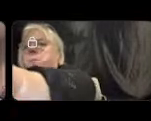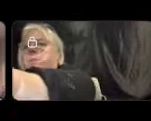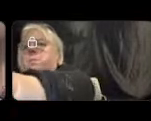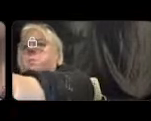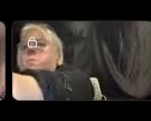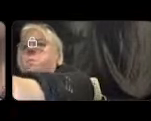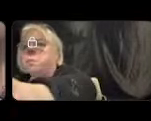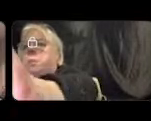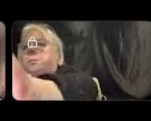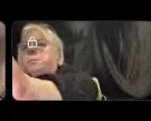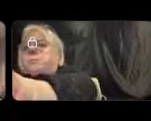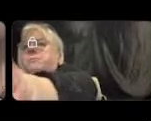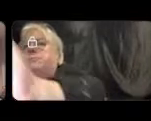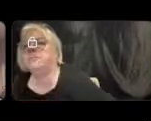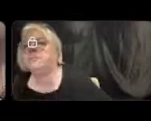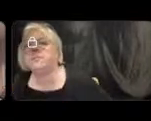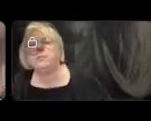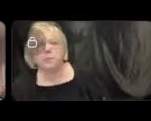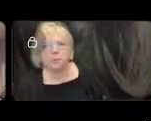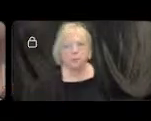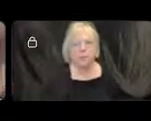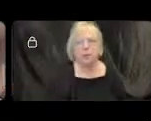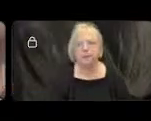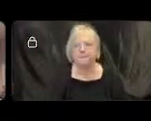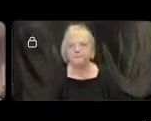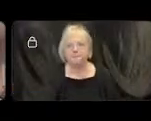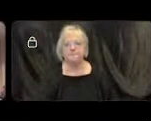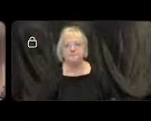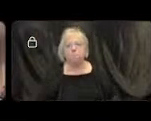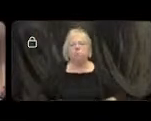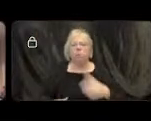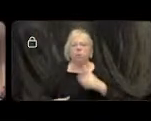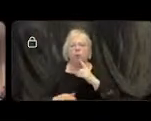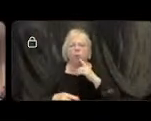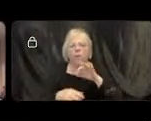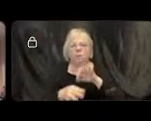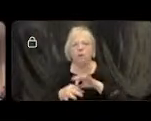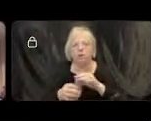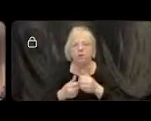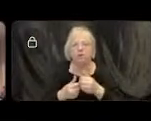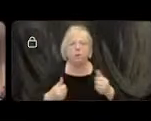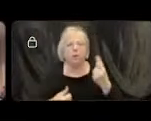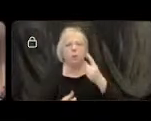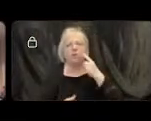for the land use and then one for the zoning. Okay.